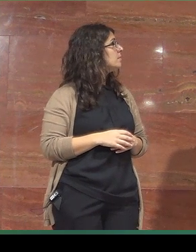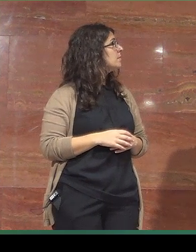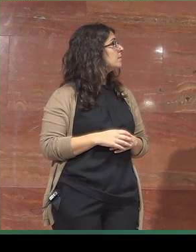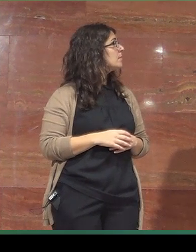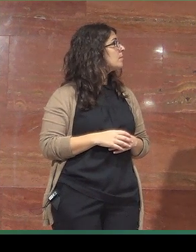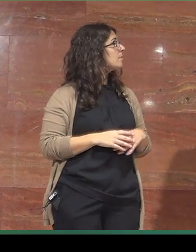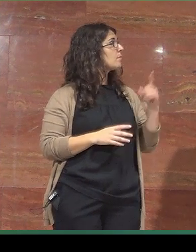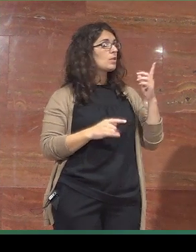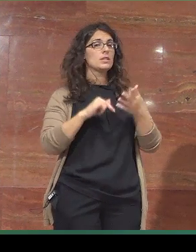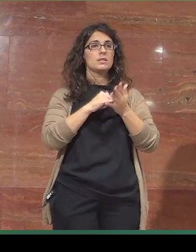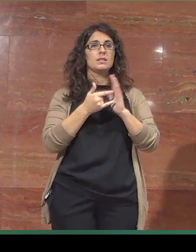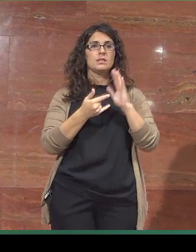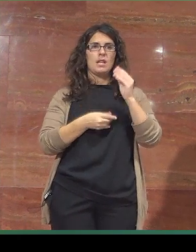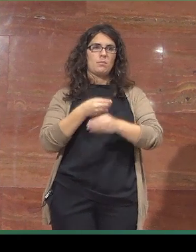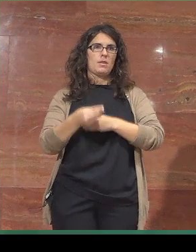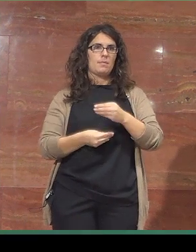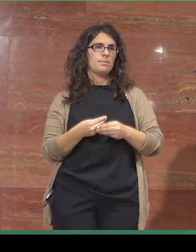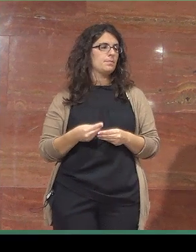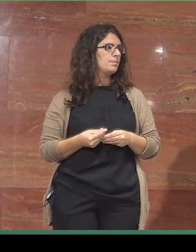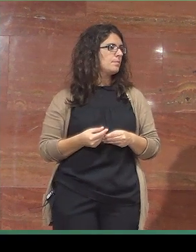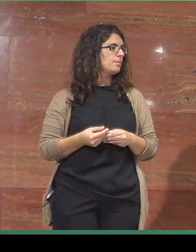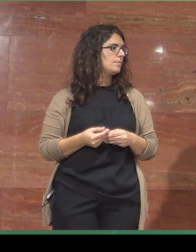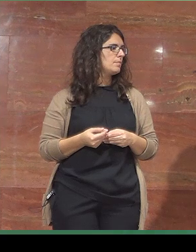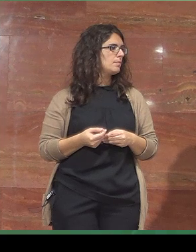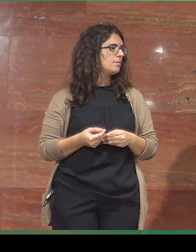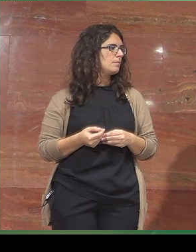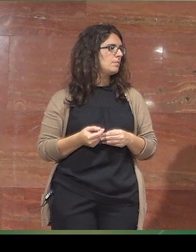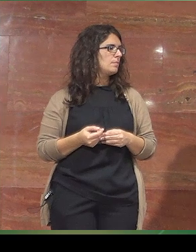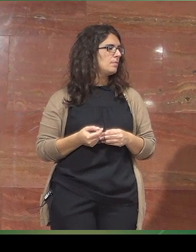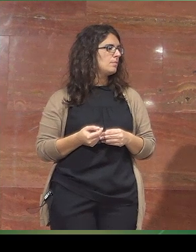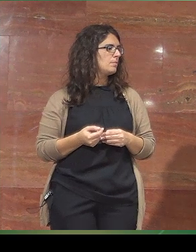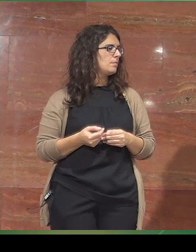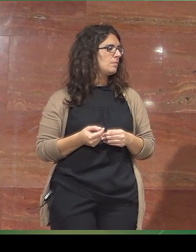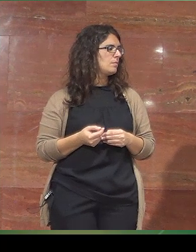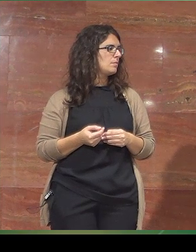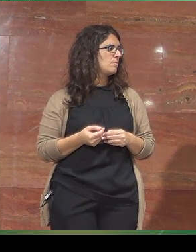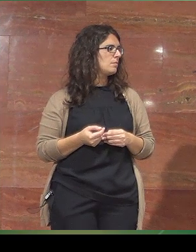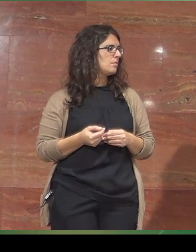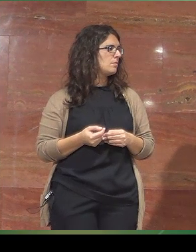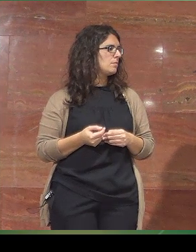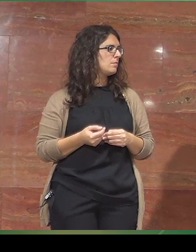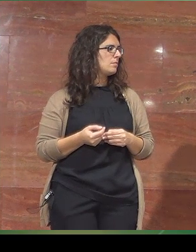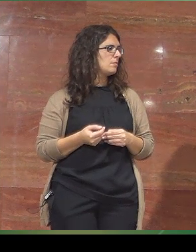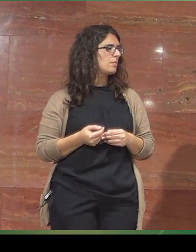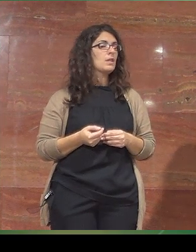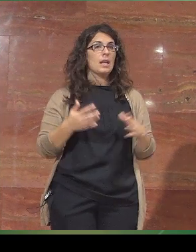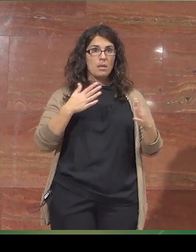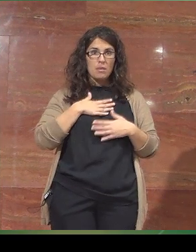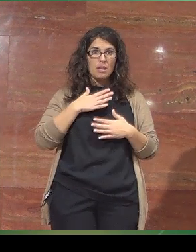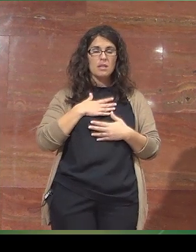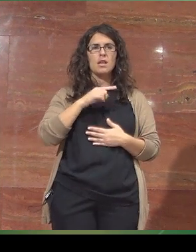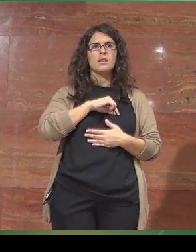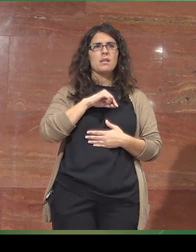who was at all very, very, I think, very more accessible as international